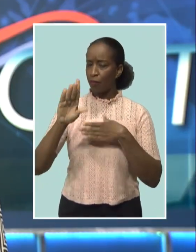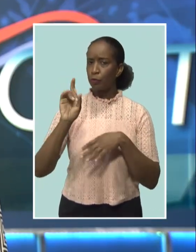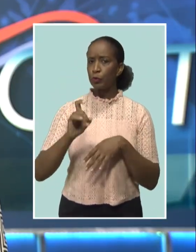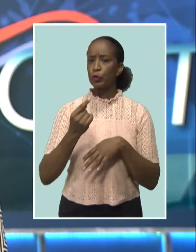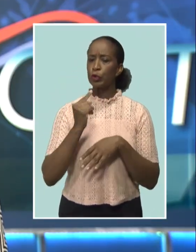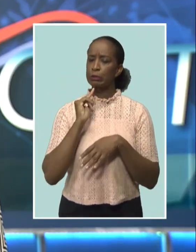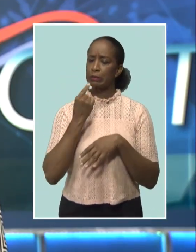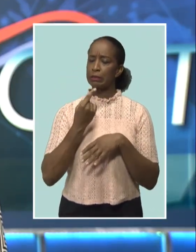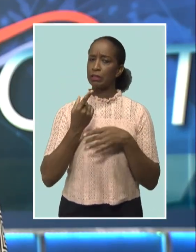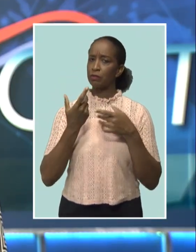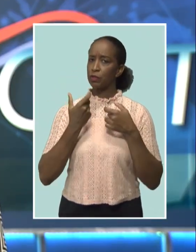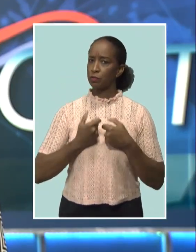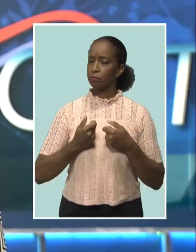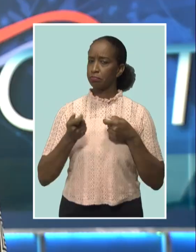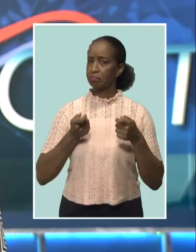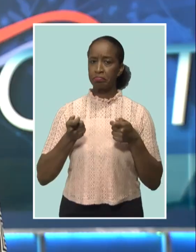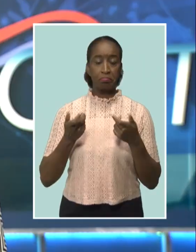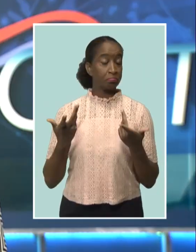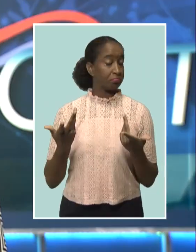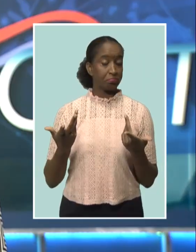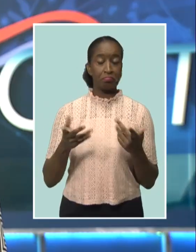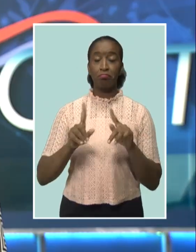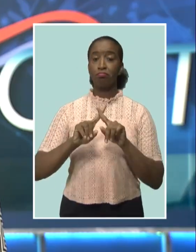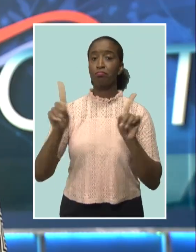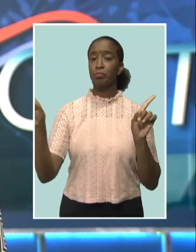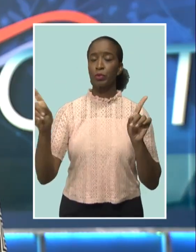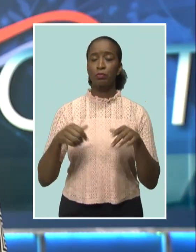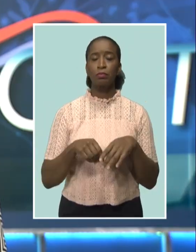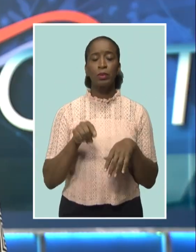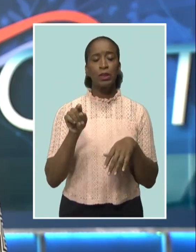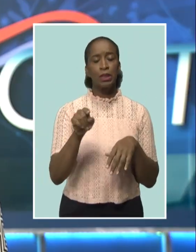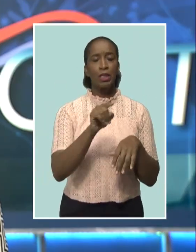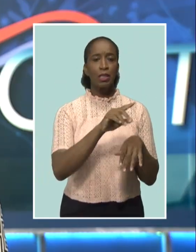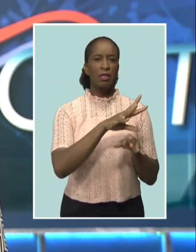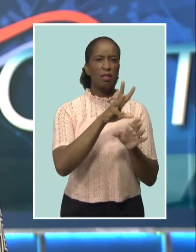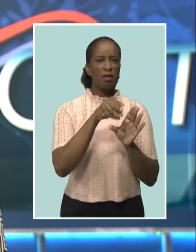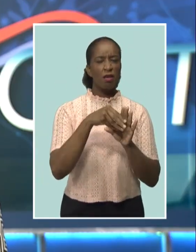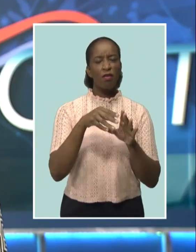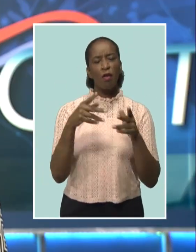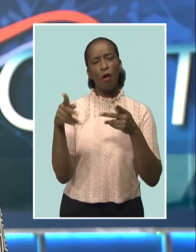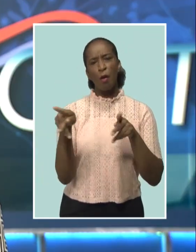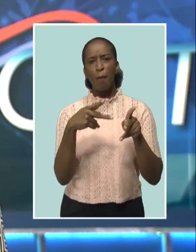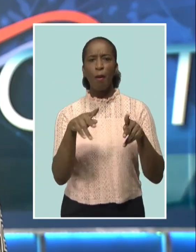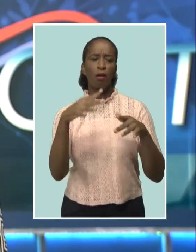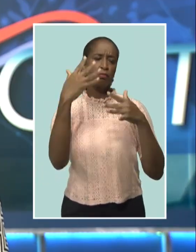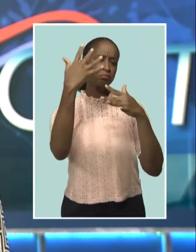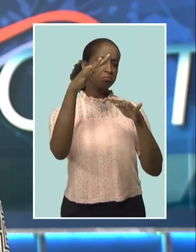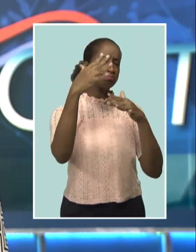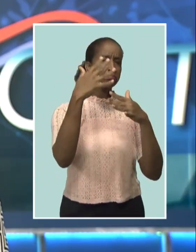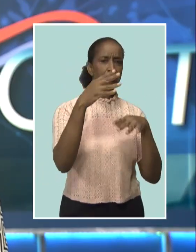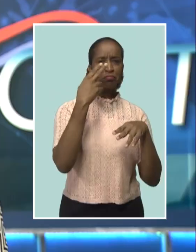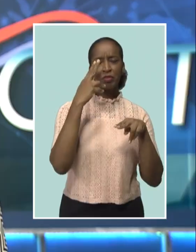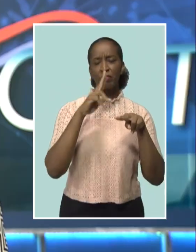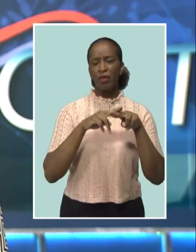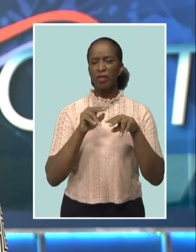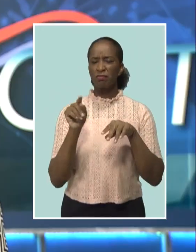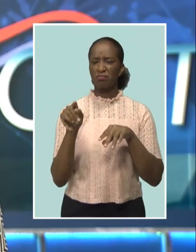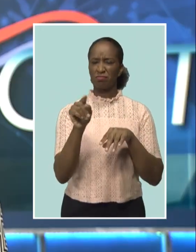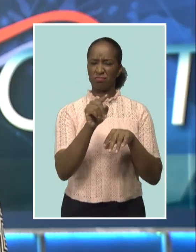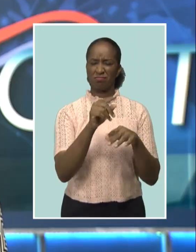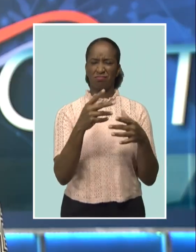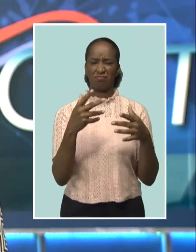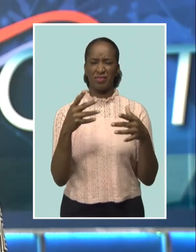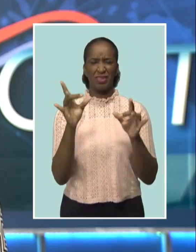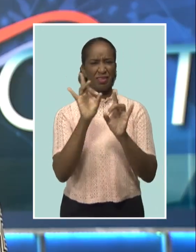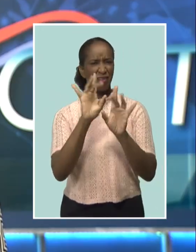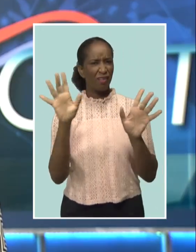Easter message, she called attention to frivolous fetting and other extreme violent incidents. According to her, Holy Week